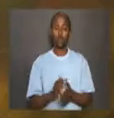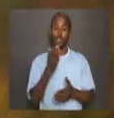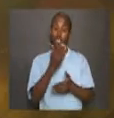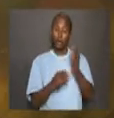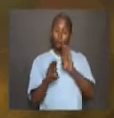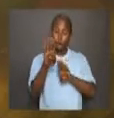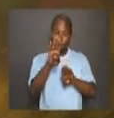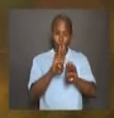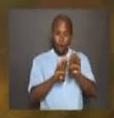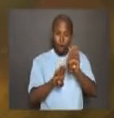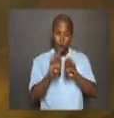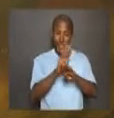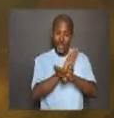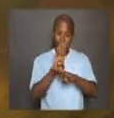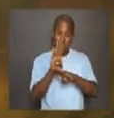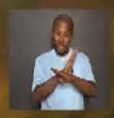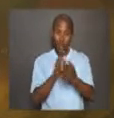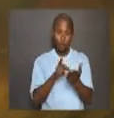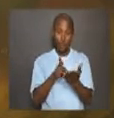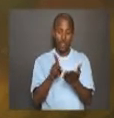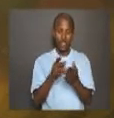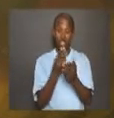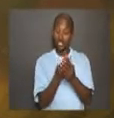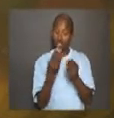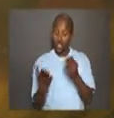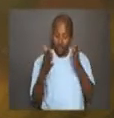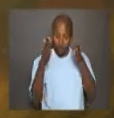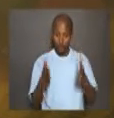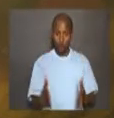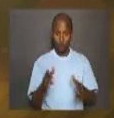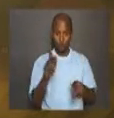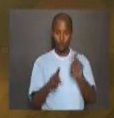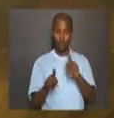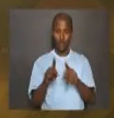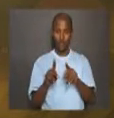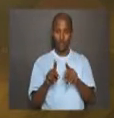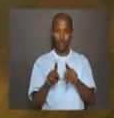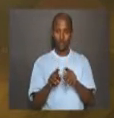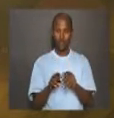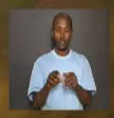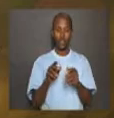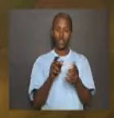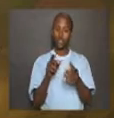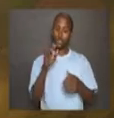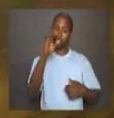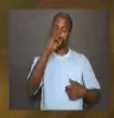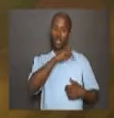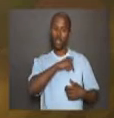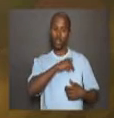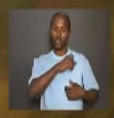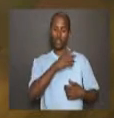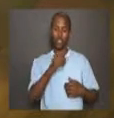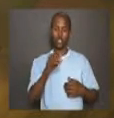Some businesses pay their salespeople a base salary and